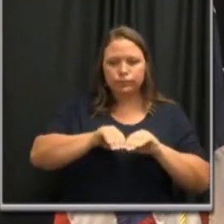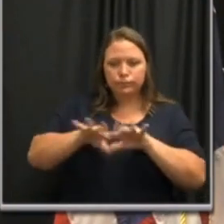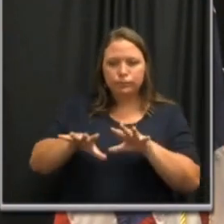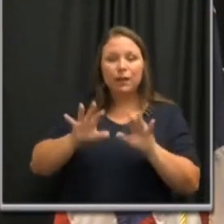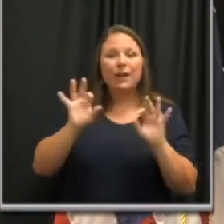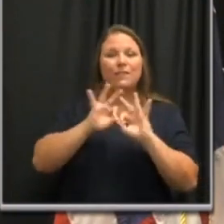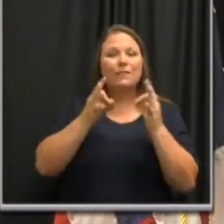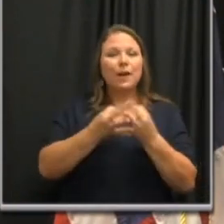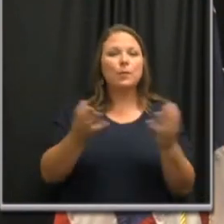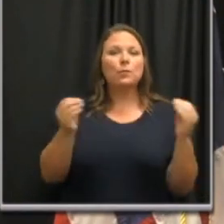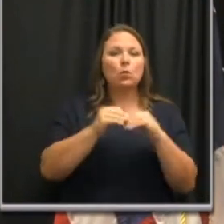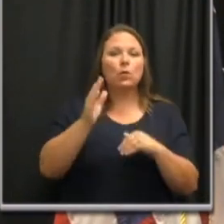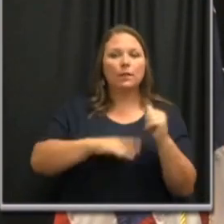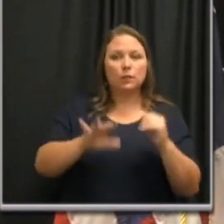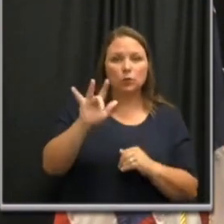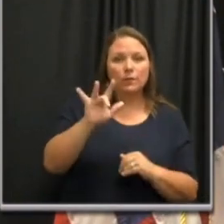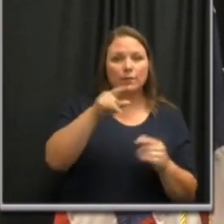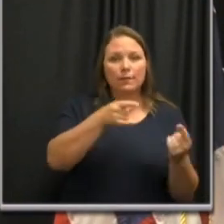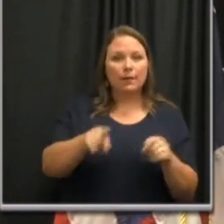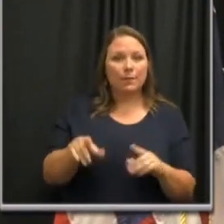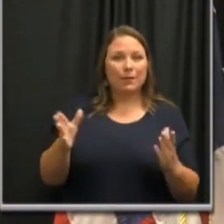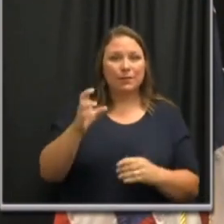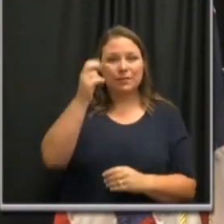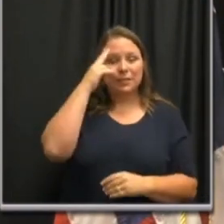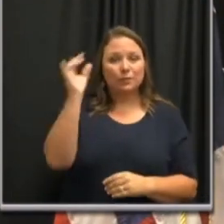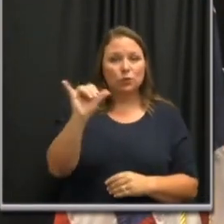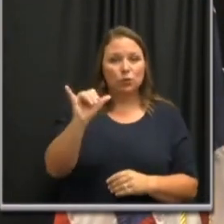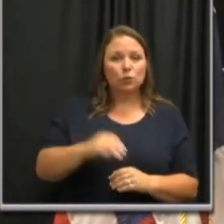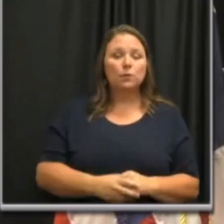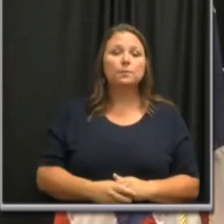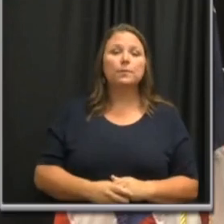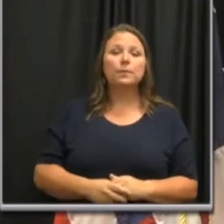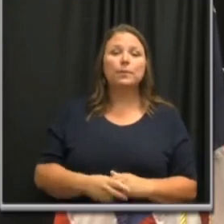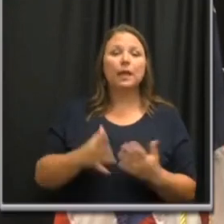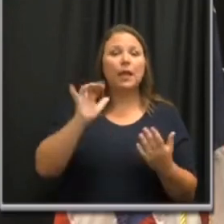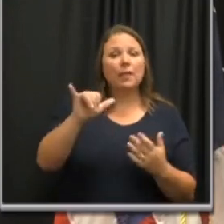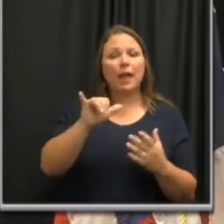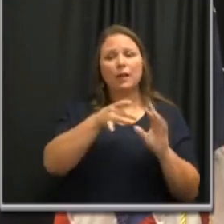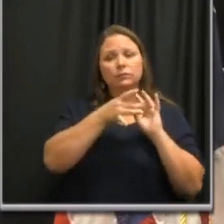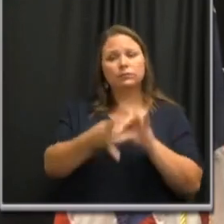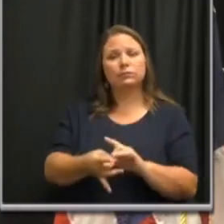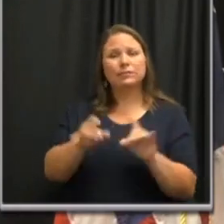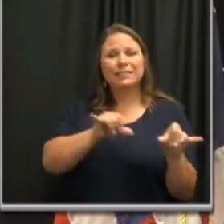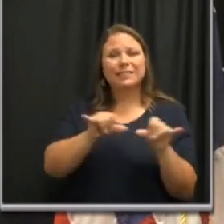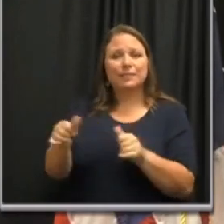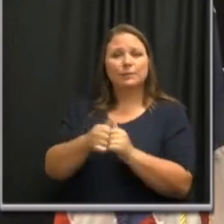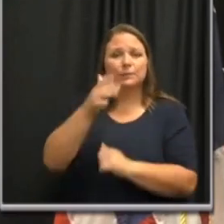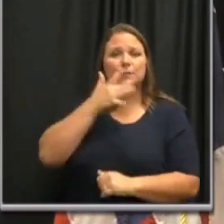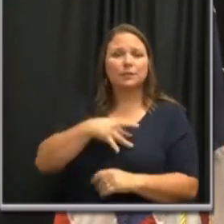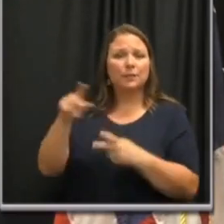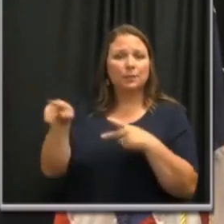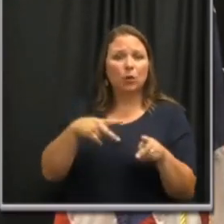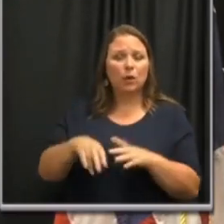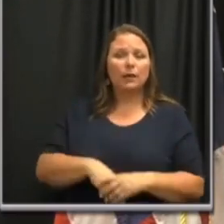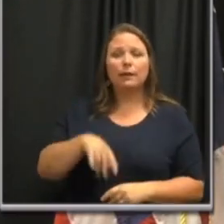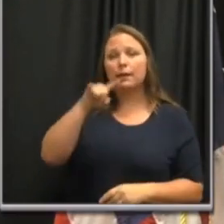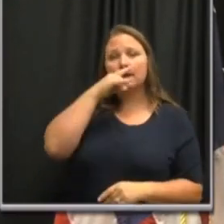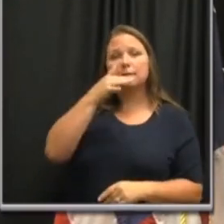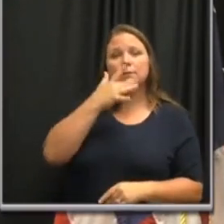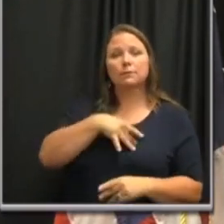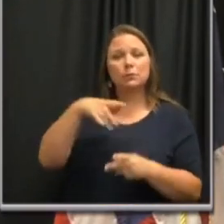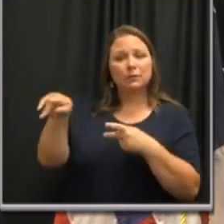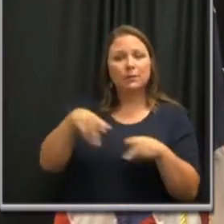over 25, so that has happened here in Nashville too. And then that goes to birthday parties, right? So, kids' birthday